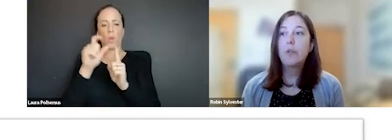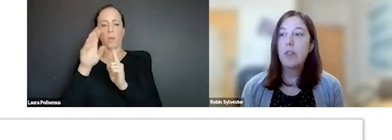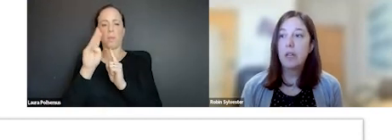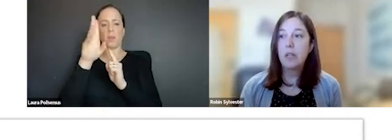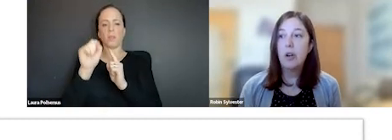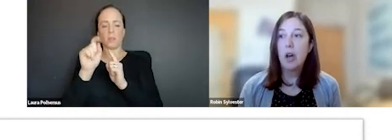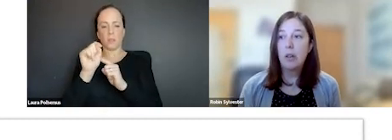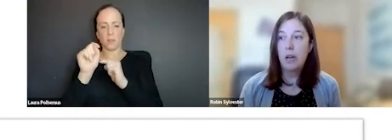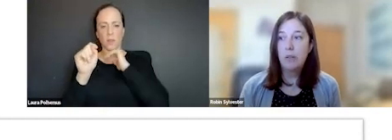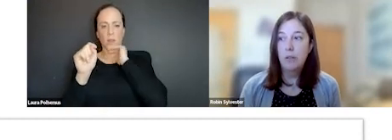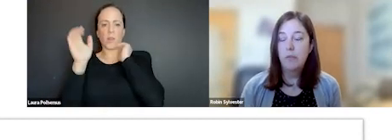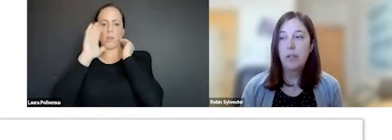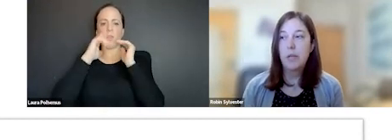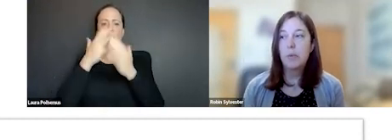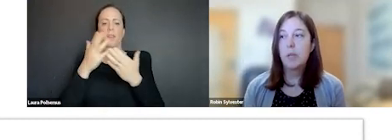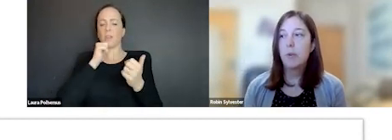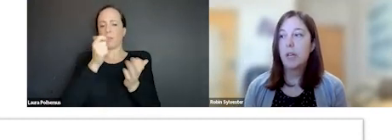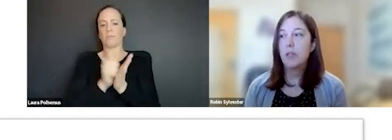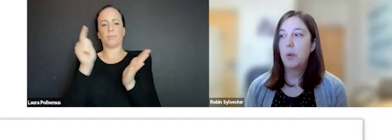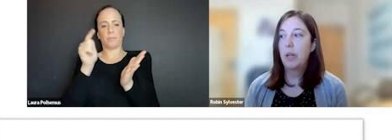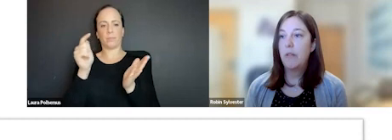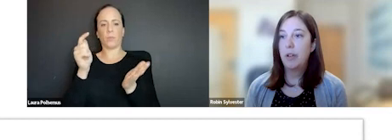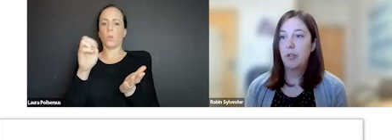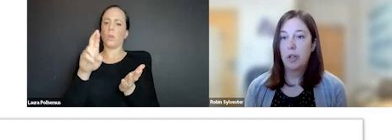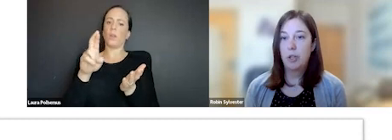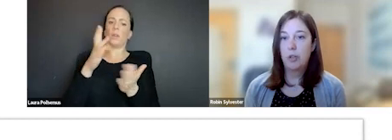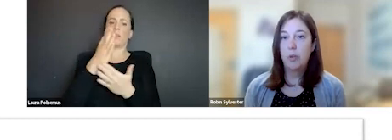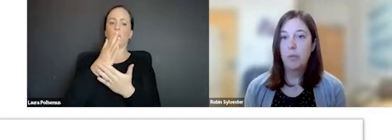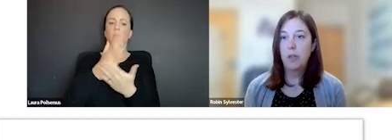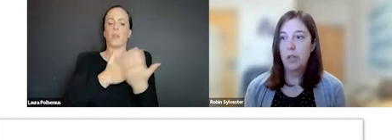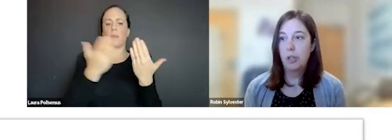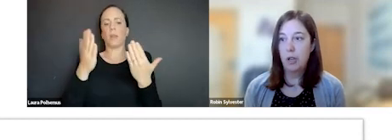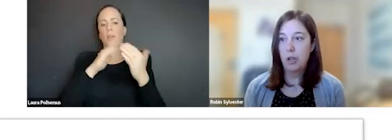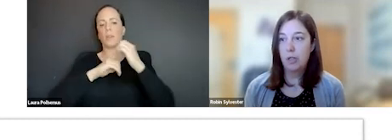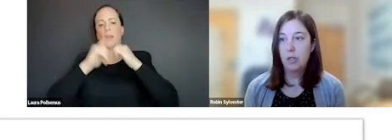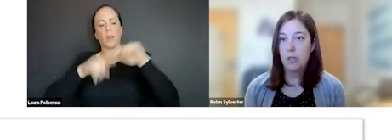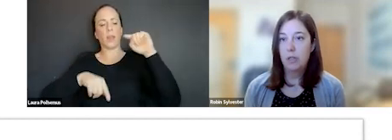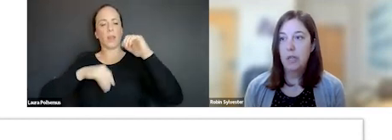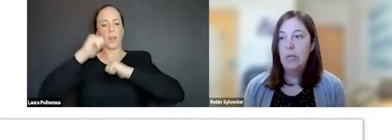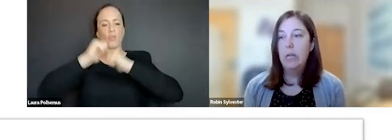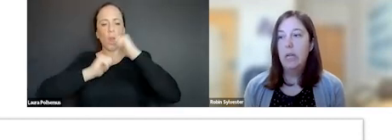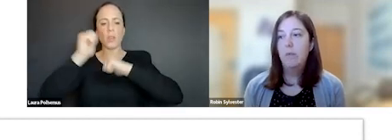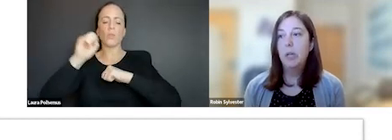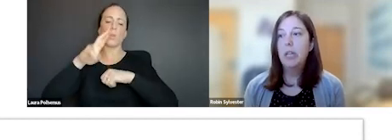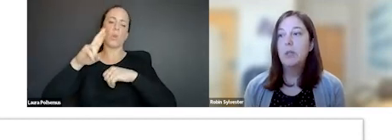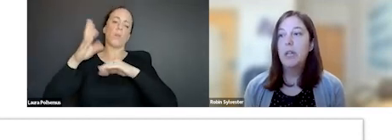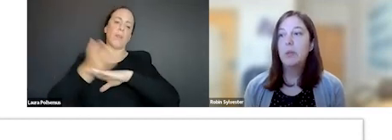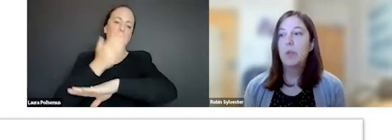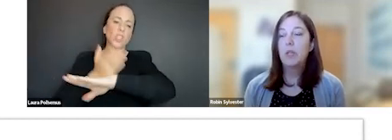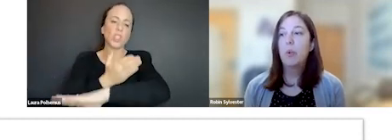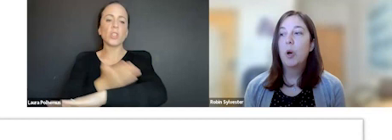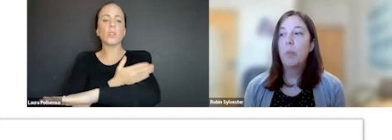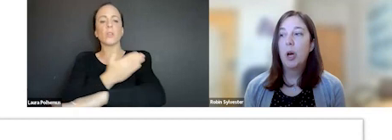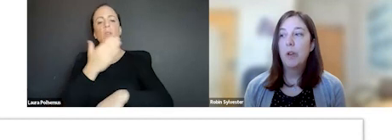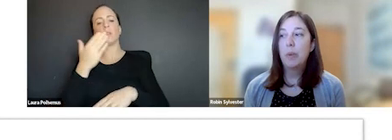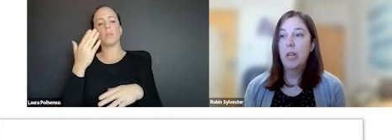Also look for things that are not allowed. For example, some grants don't allow for construction or renovation costs. If building out space was